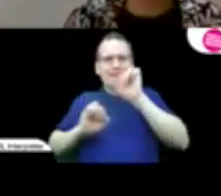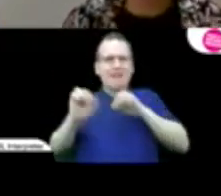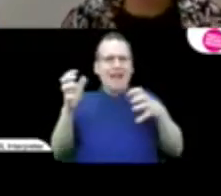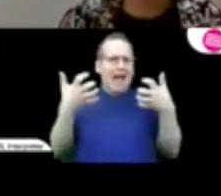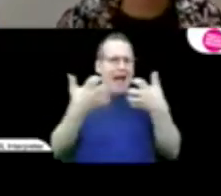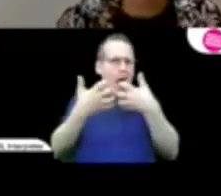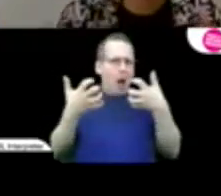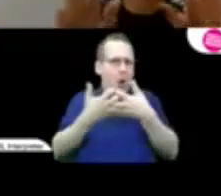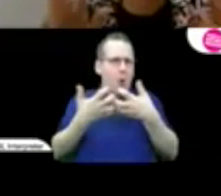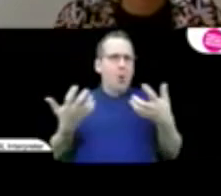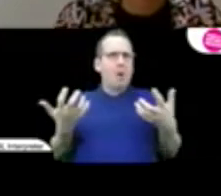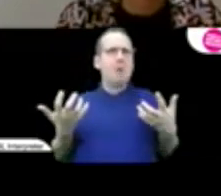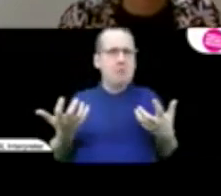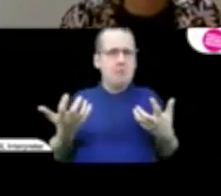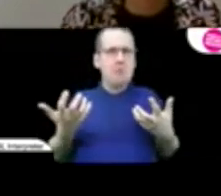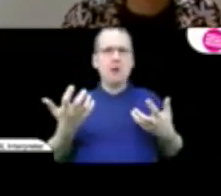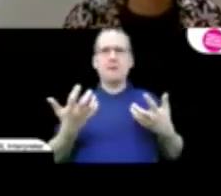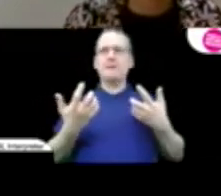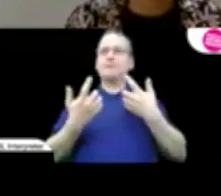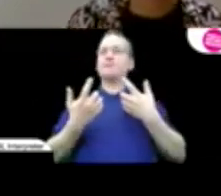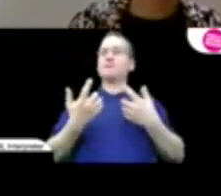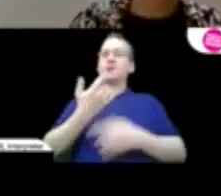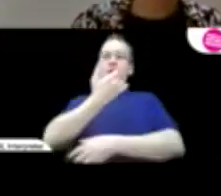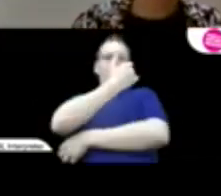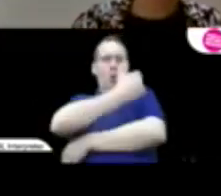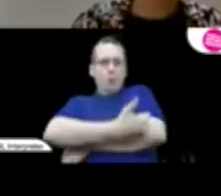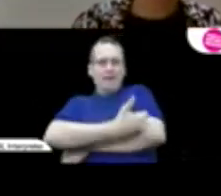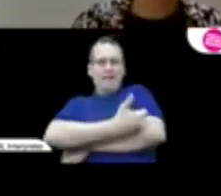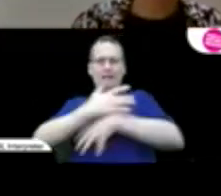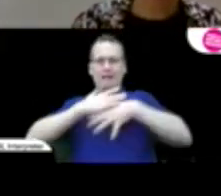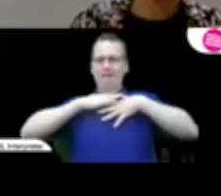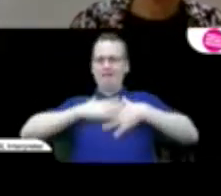so, you know, weak and physically unfit?